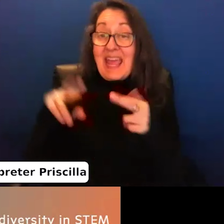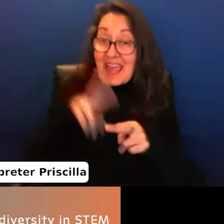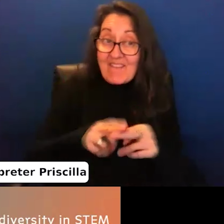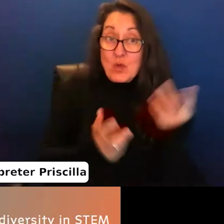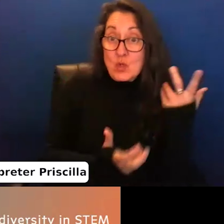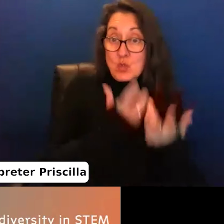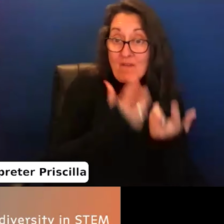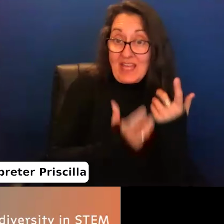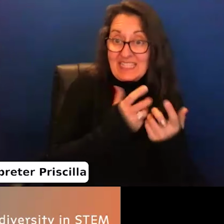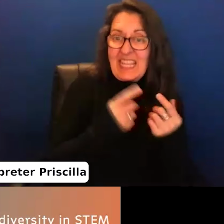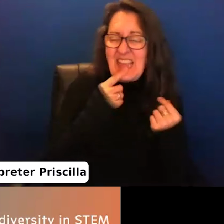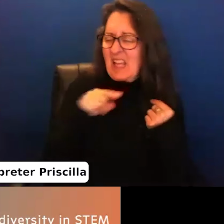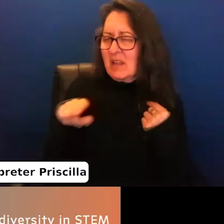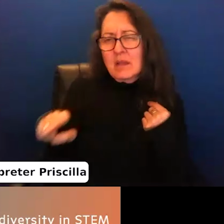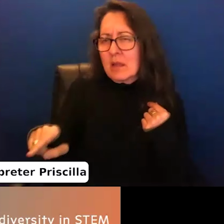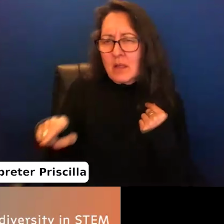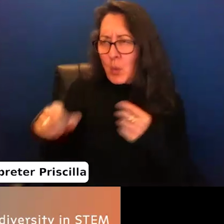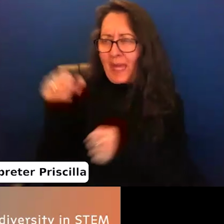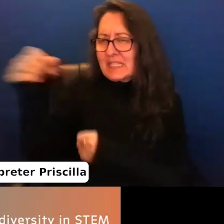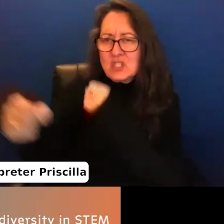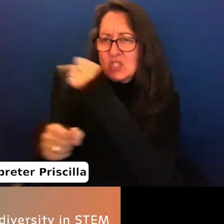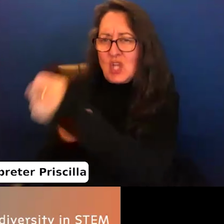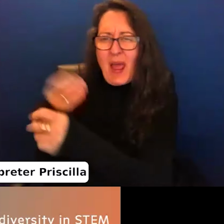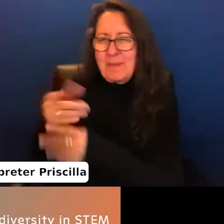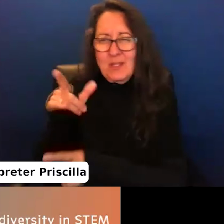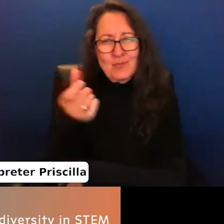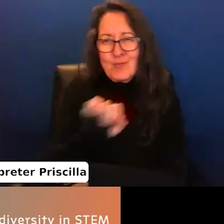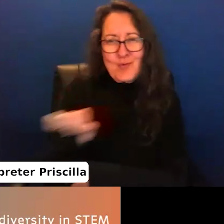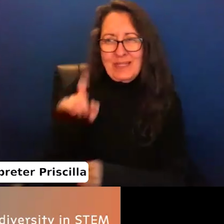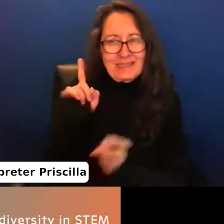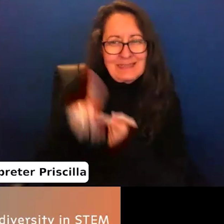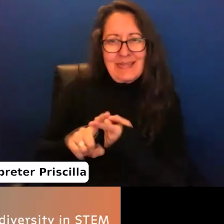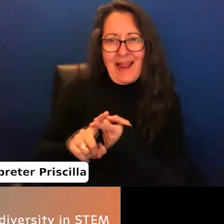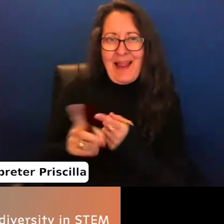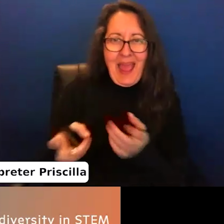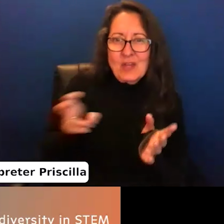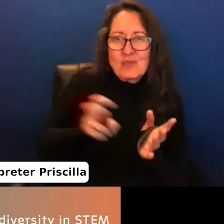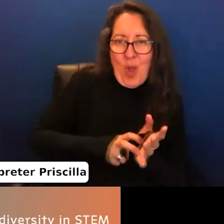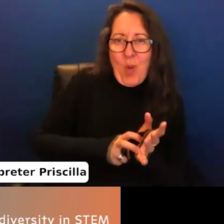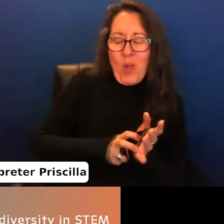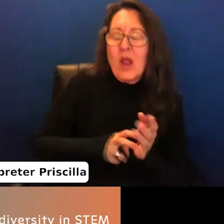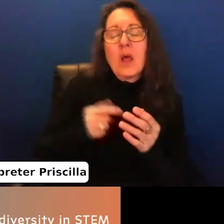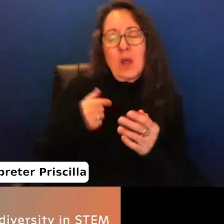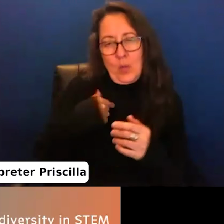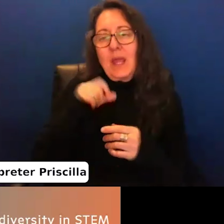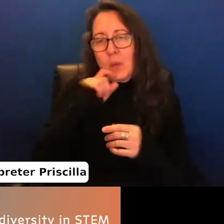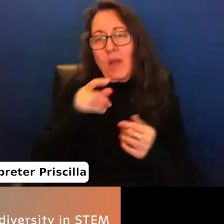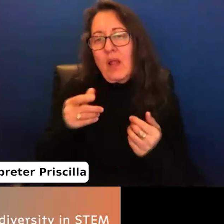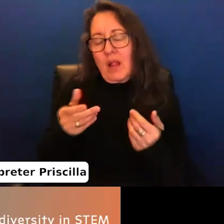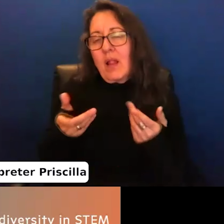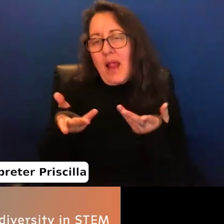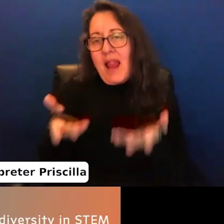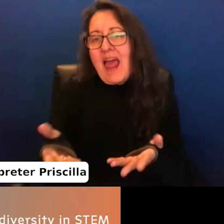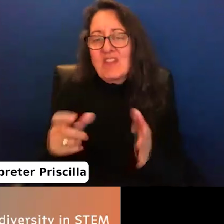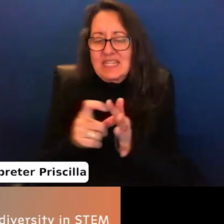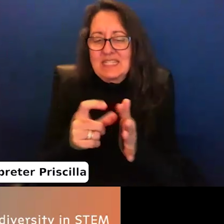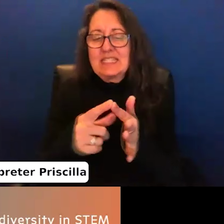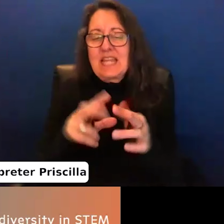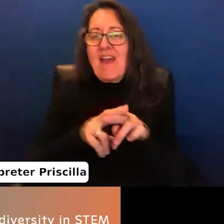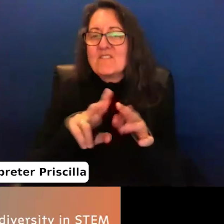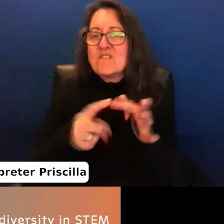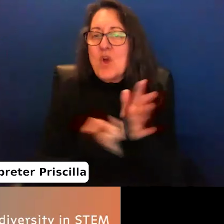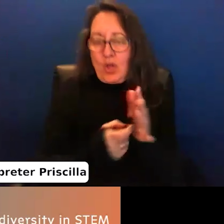enrolled, we would allow for a period of deferment. We do allow for periods of suspension